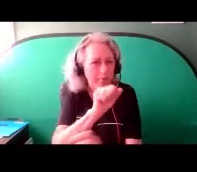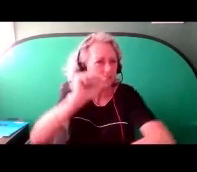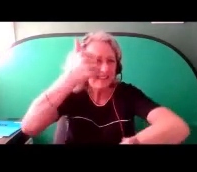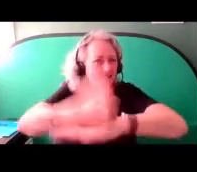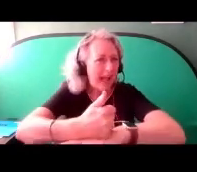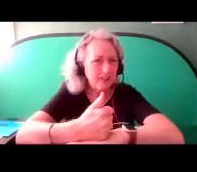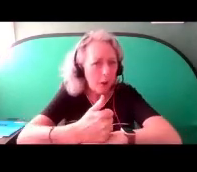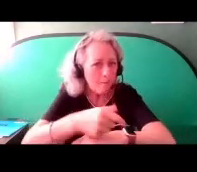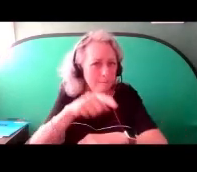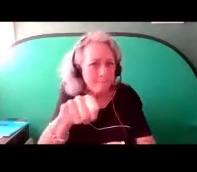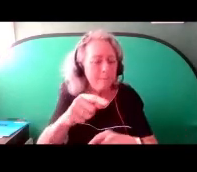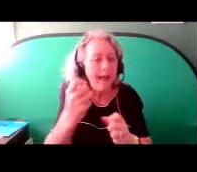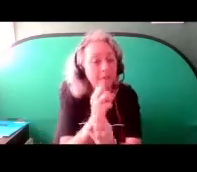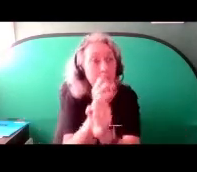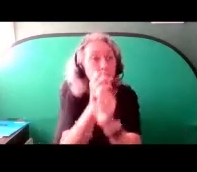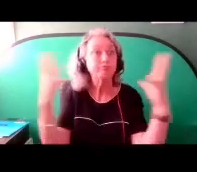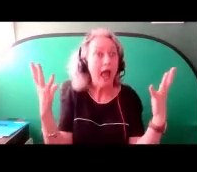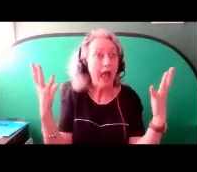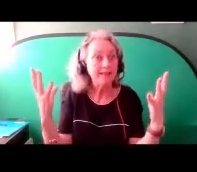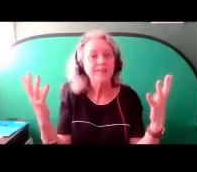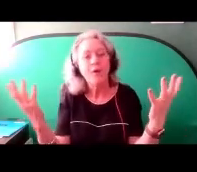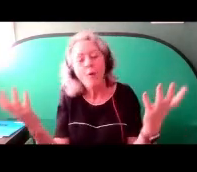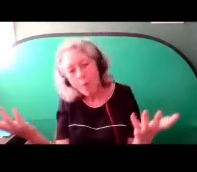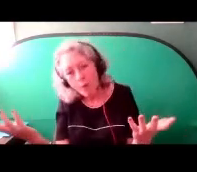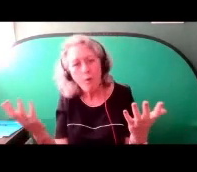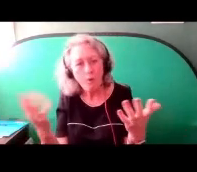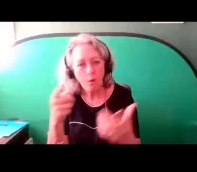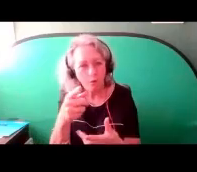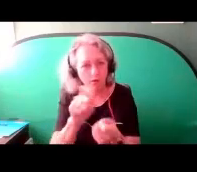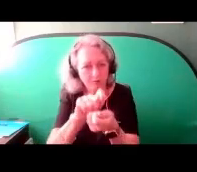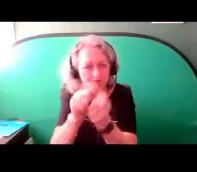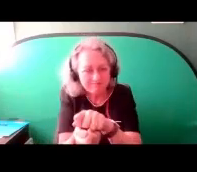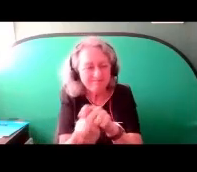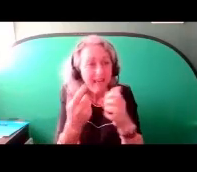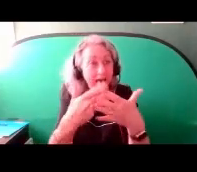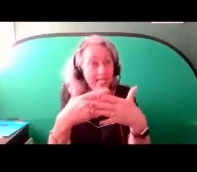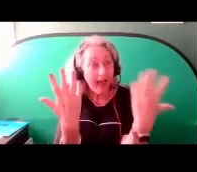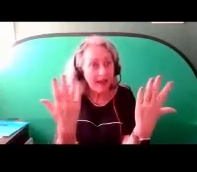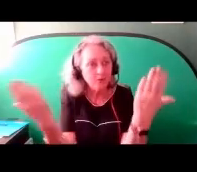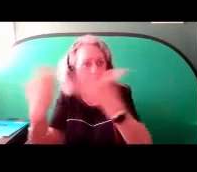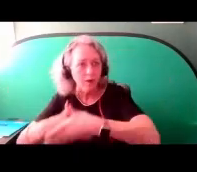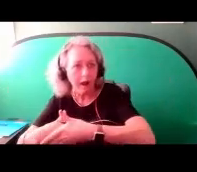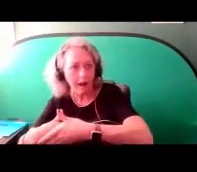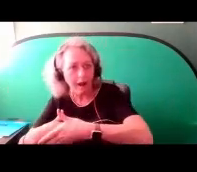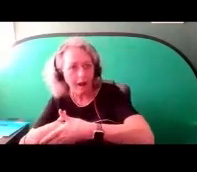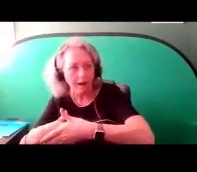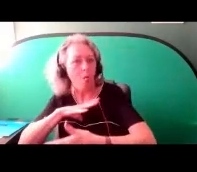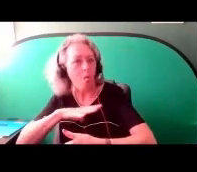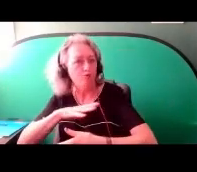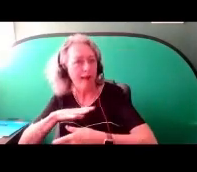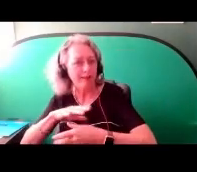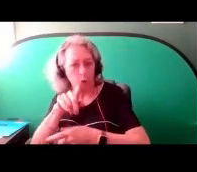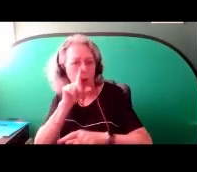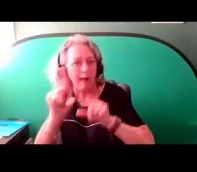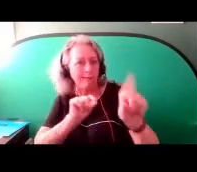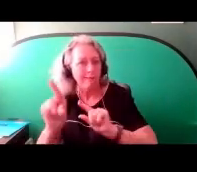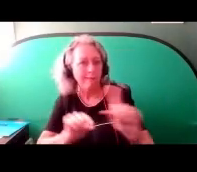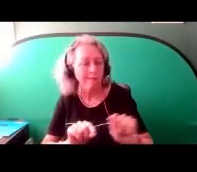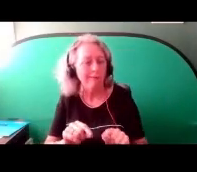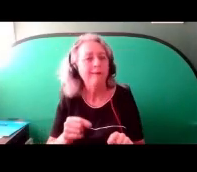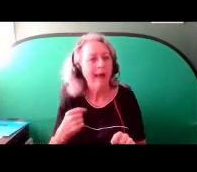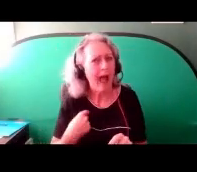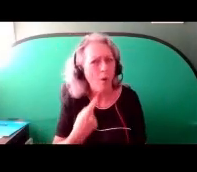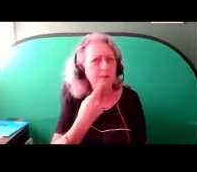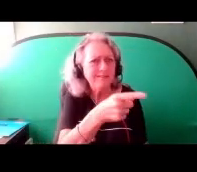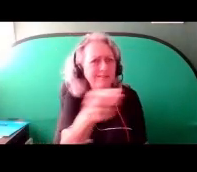in display and brightness, they may have changed it from light mode to dark mode. These are options. I always like to say to